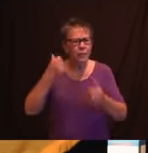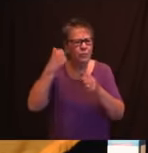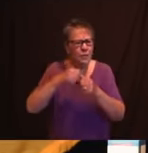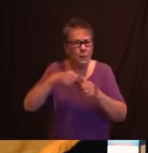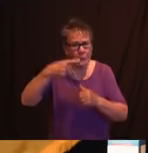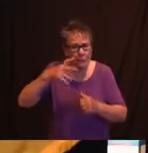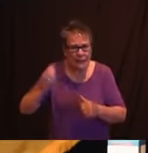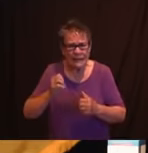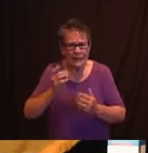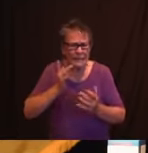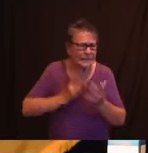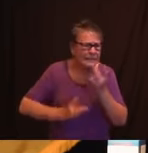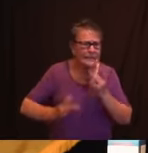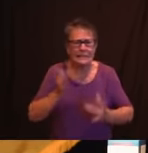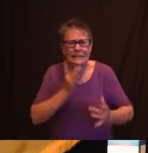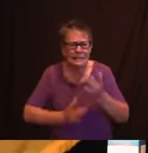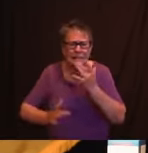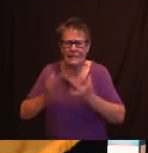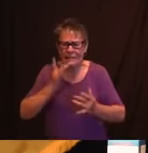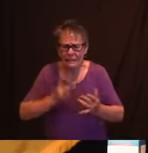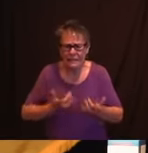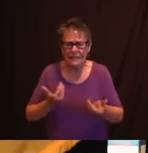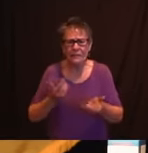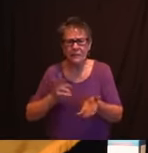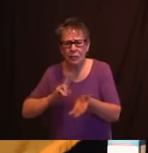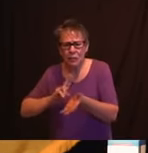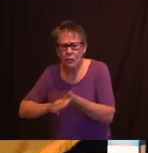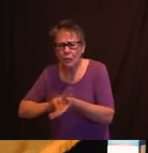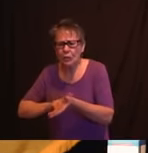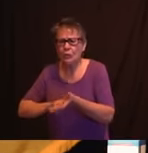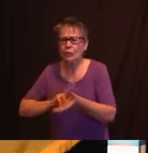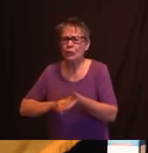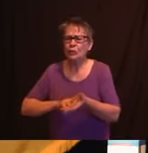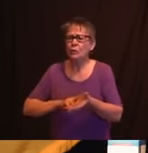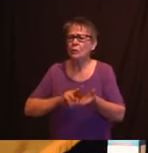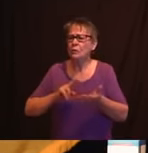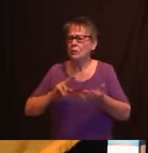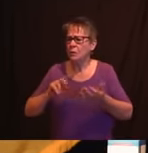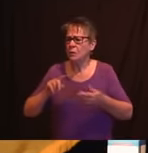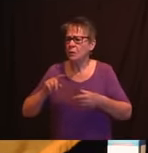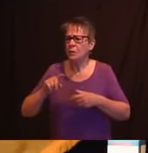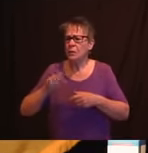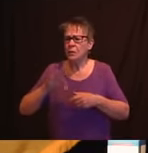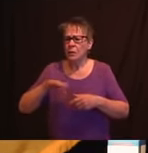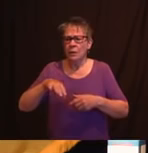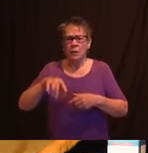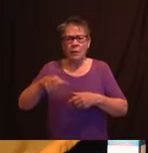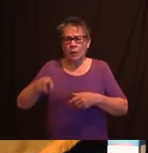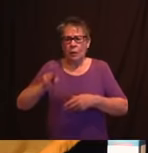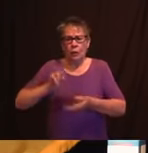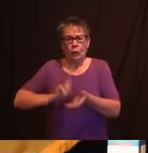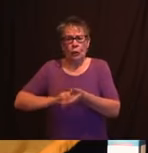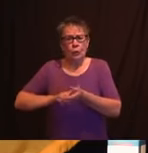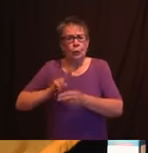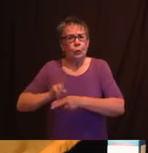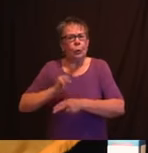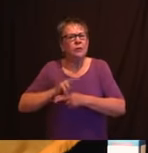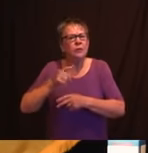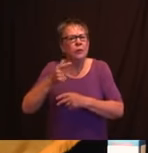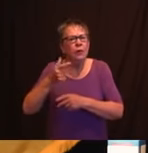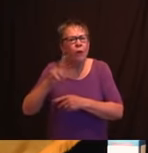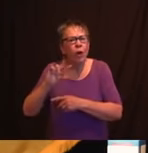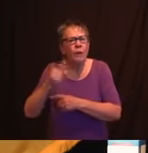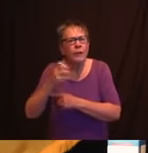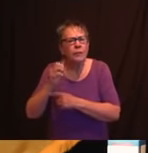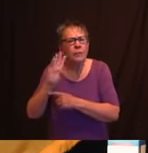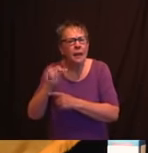having nurses throughout systems wearing garbage bags. I think we're forgetting how the